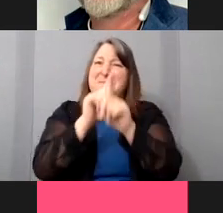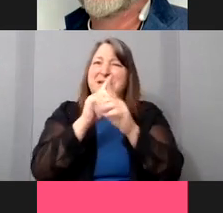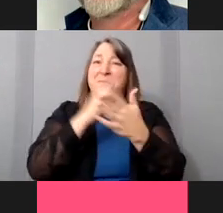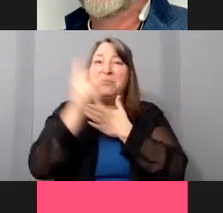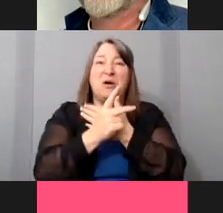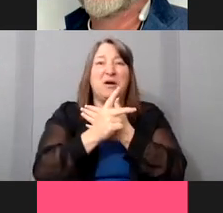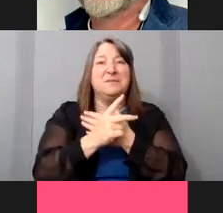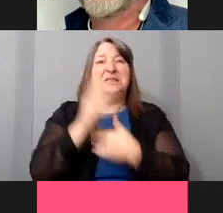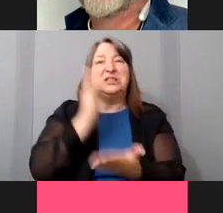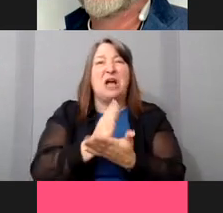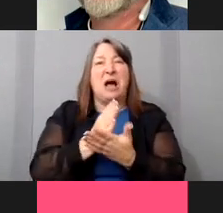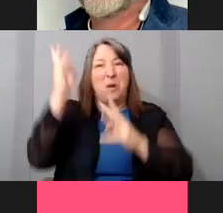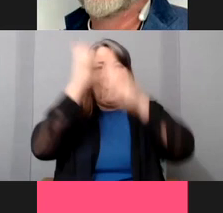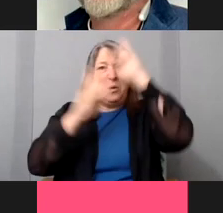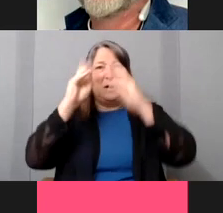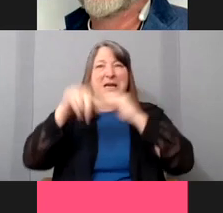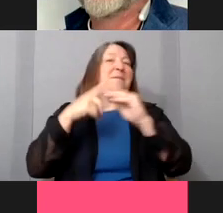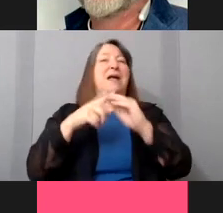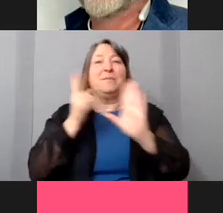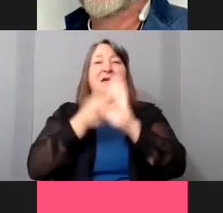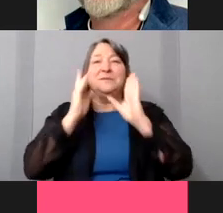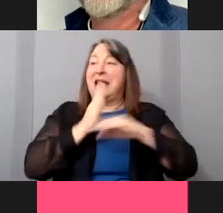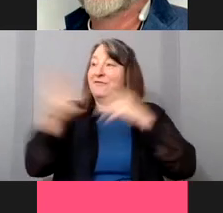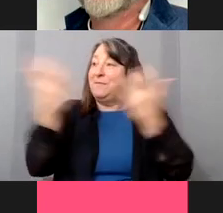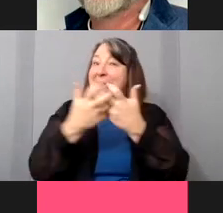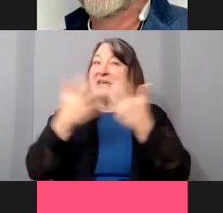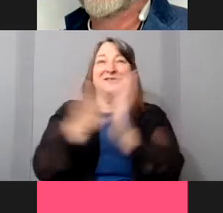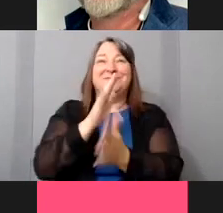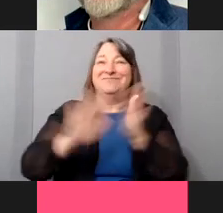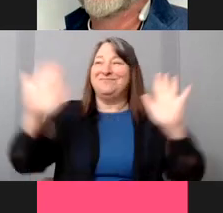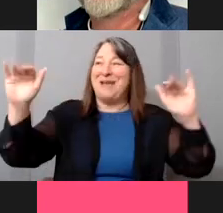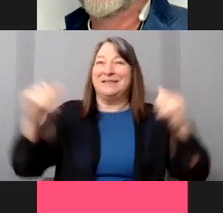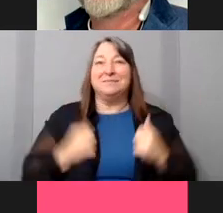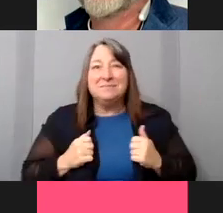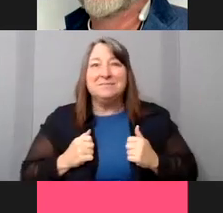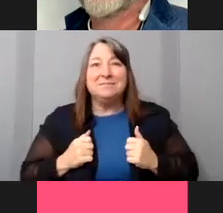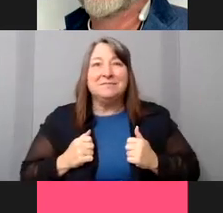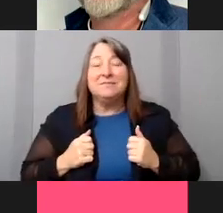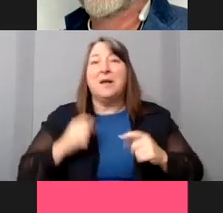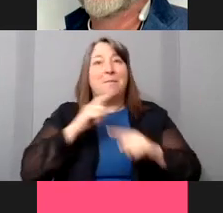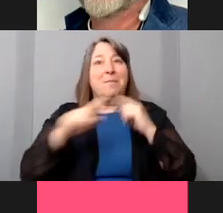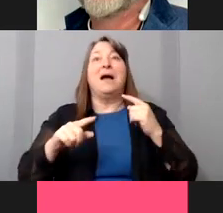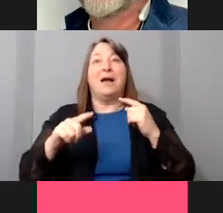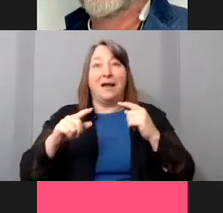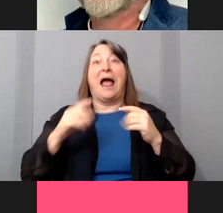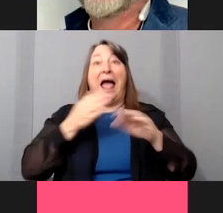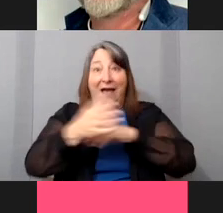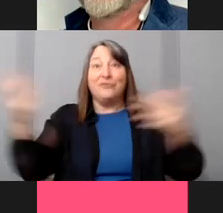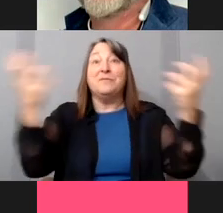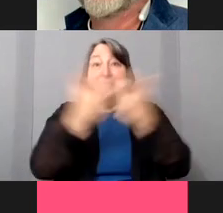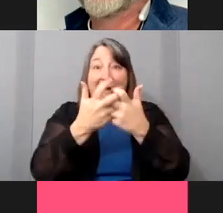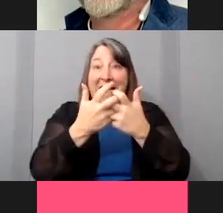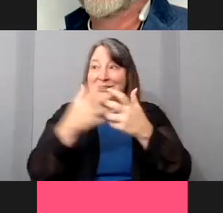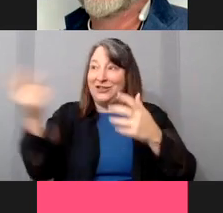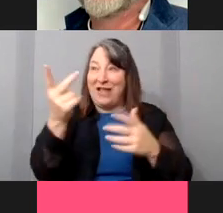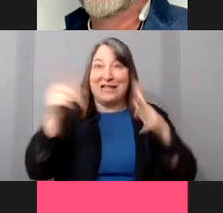their participants at the point of the match, which if you think about it, that's when the intervention or the service really starts, is